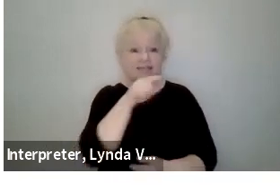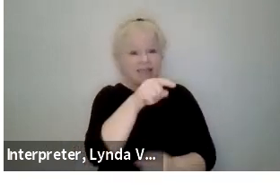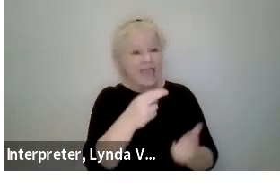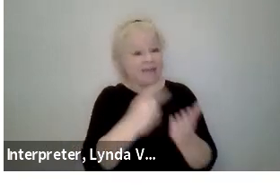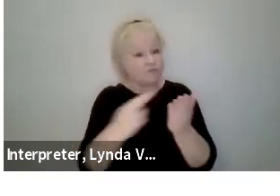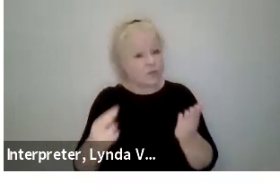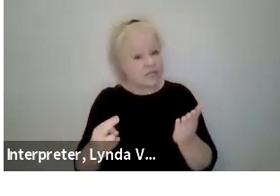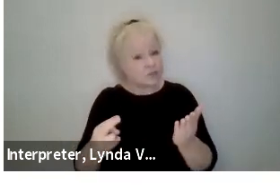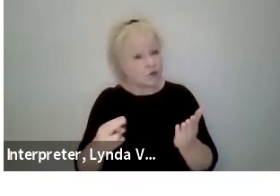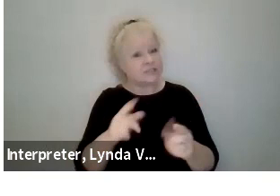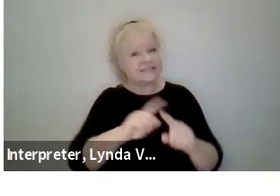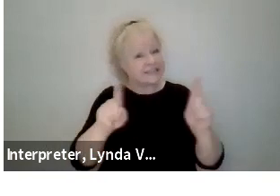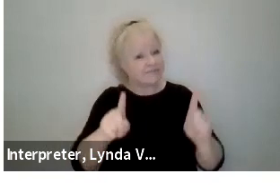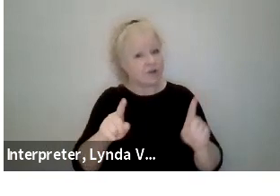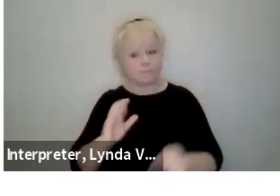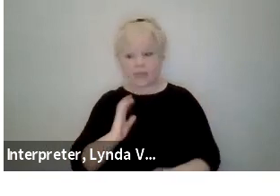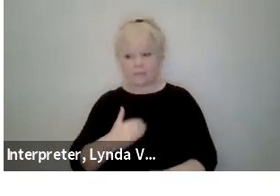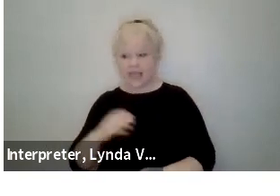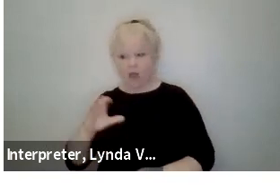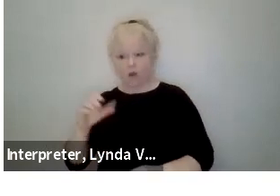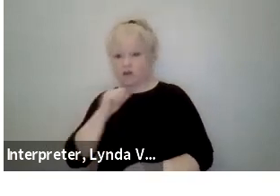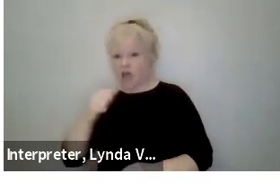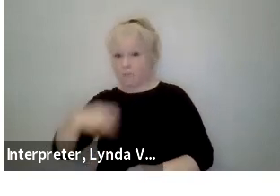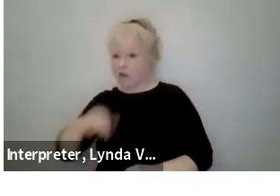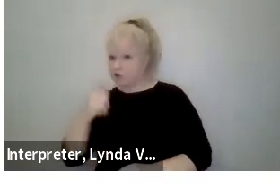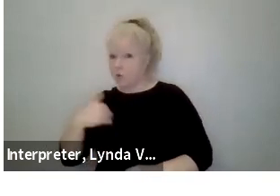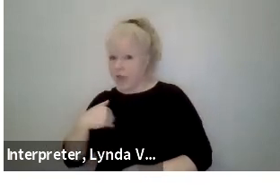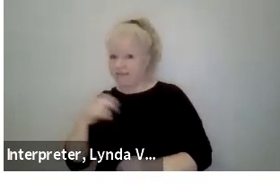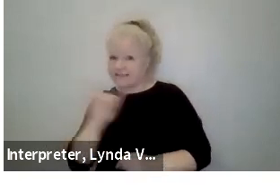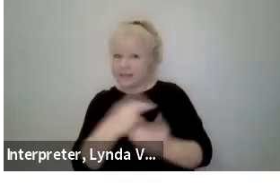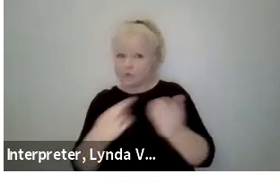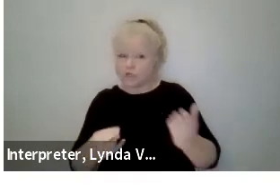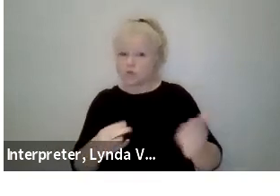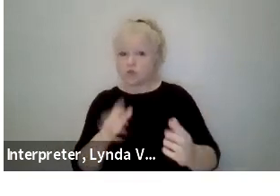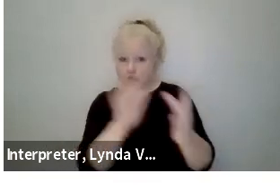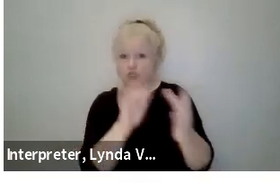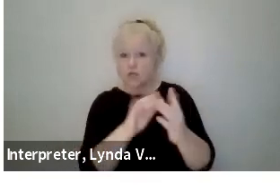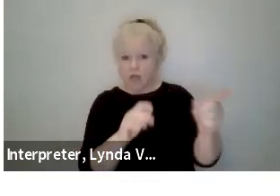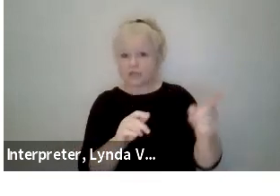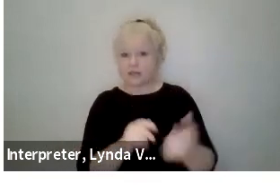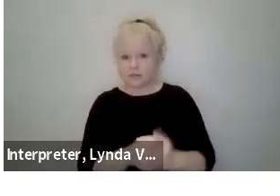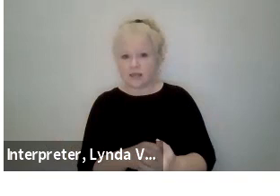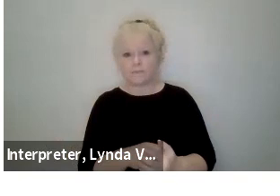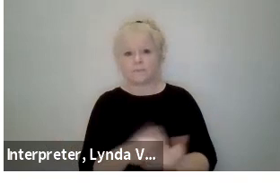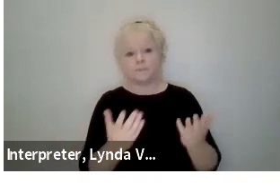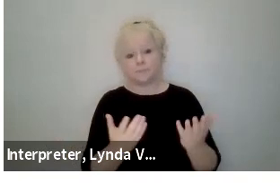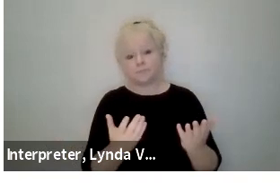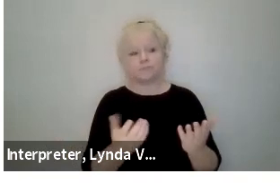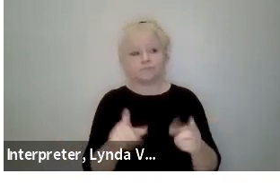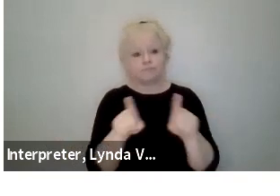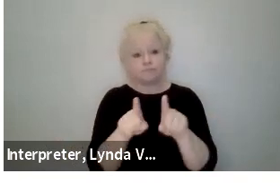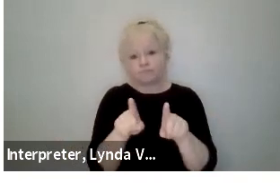to nonprofits, but different municipalities have a lot of different programs that act as a referral and